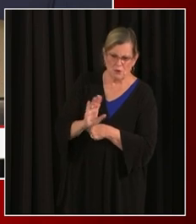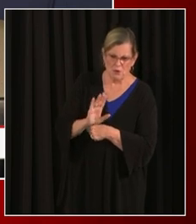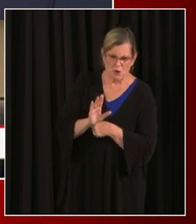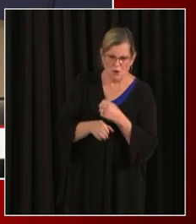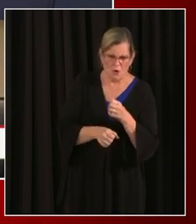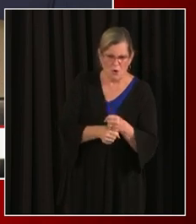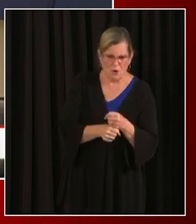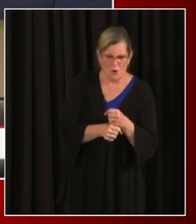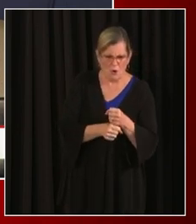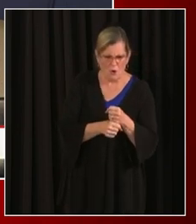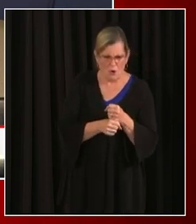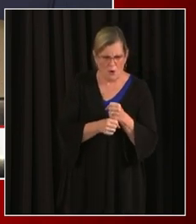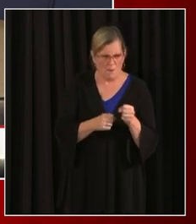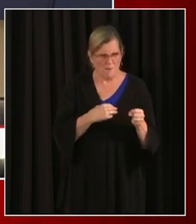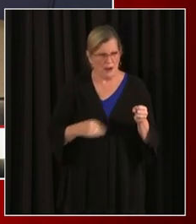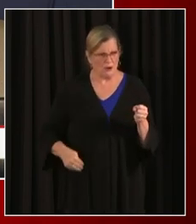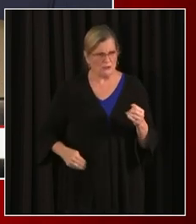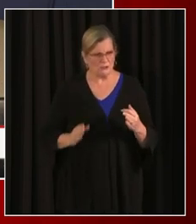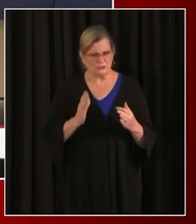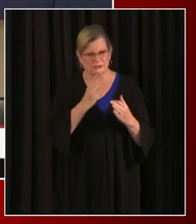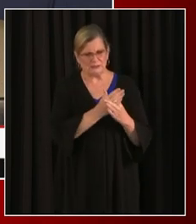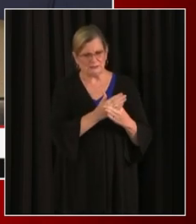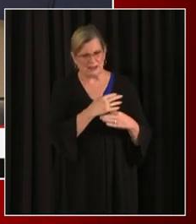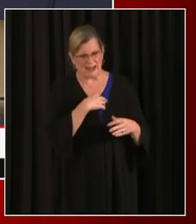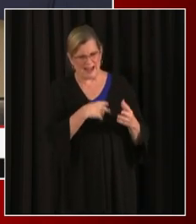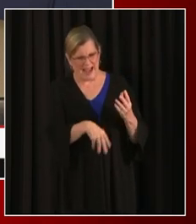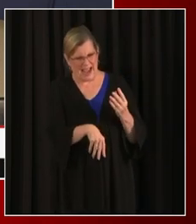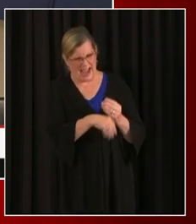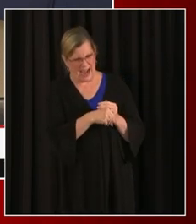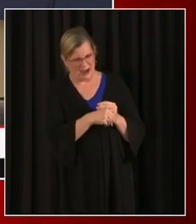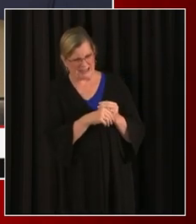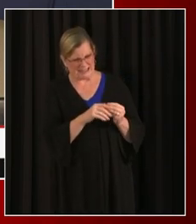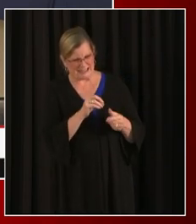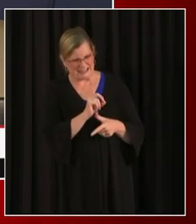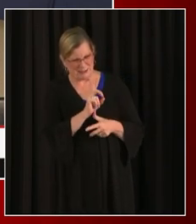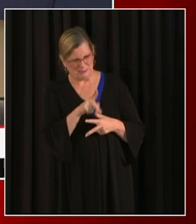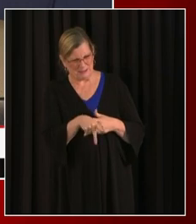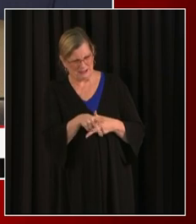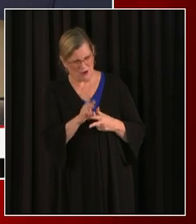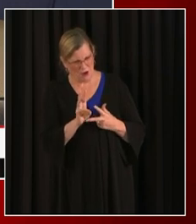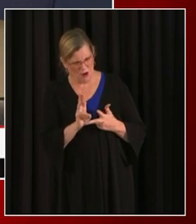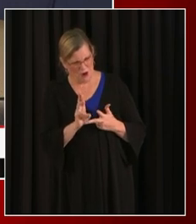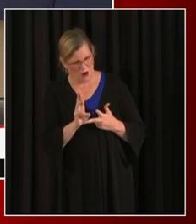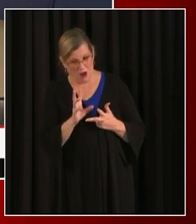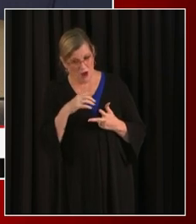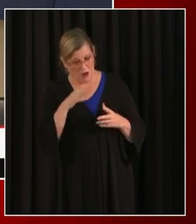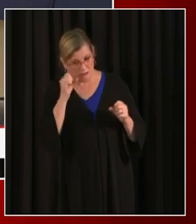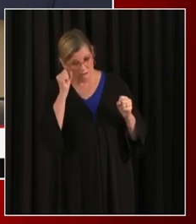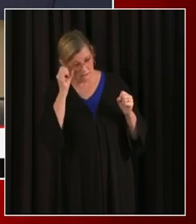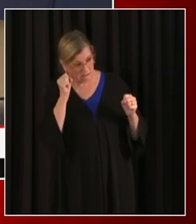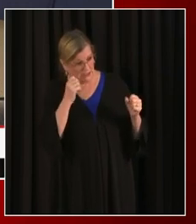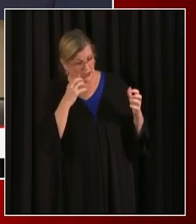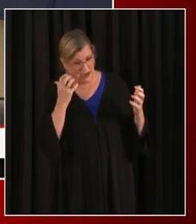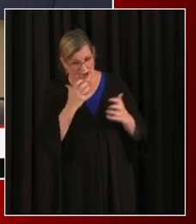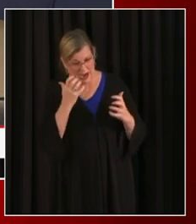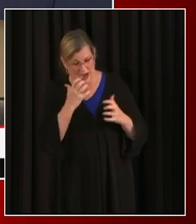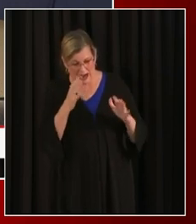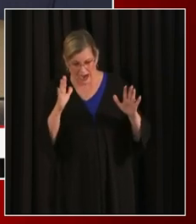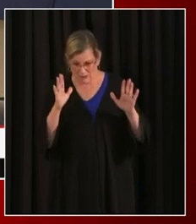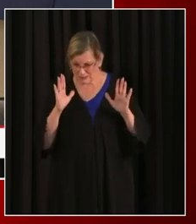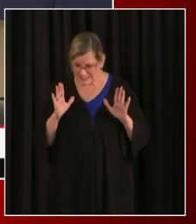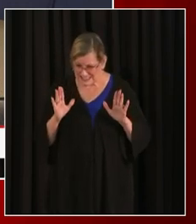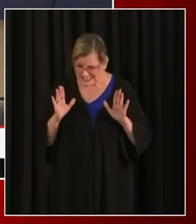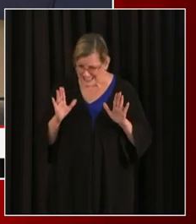Before you start, I should say this. Our DPW team has been outstanding. Thank you.